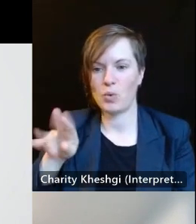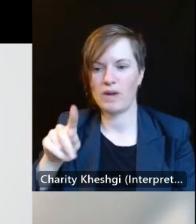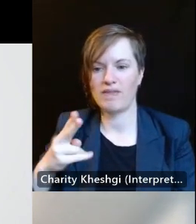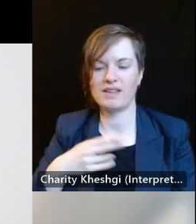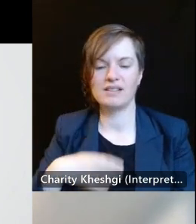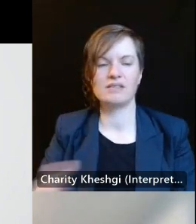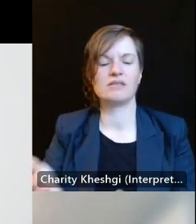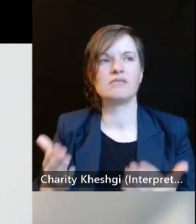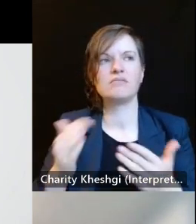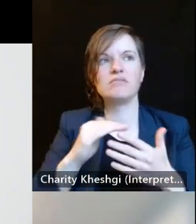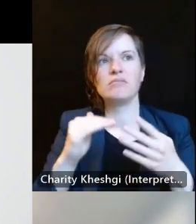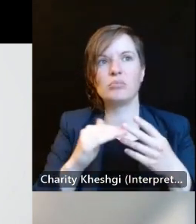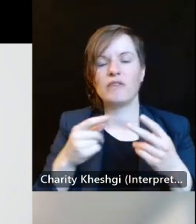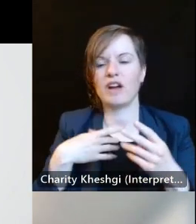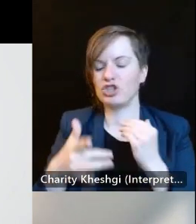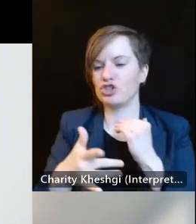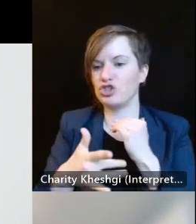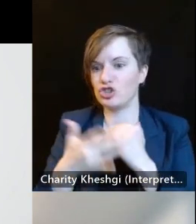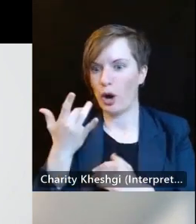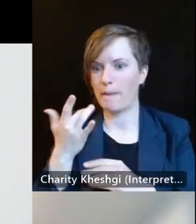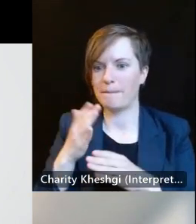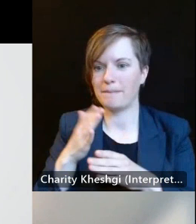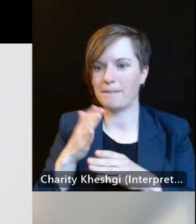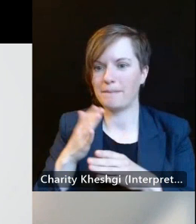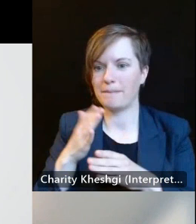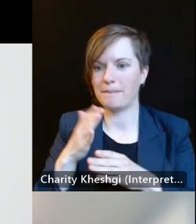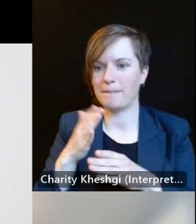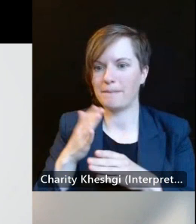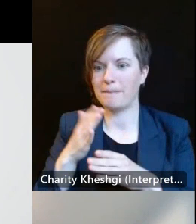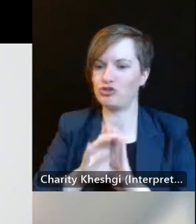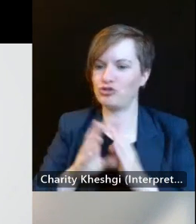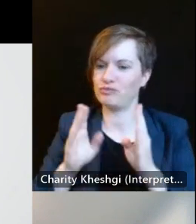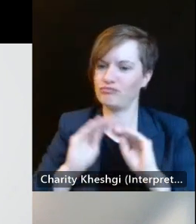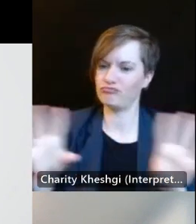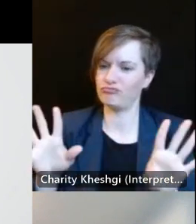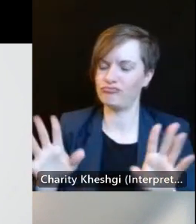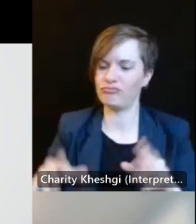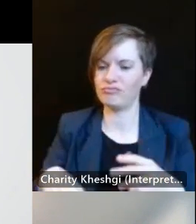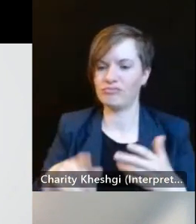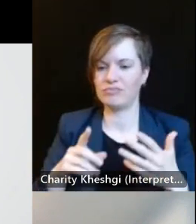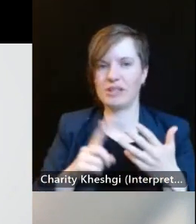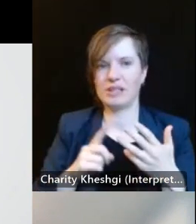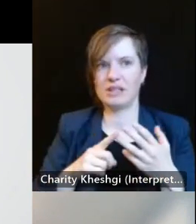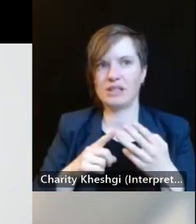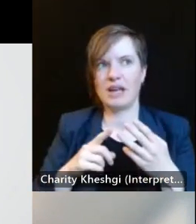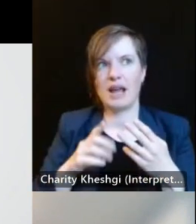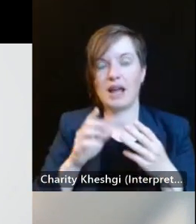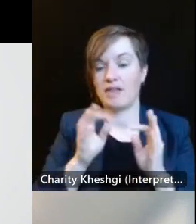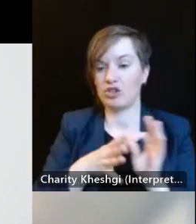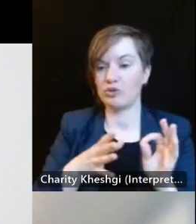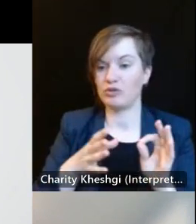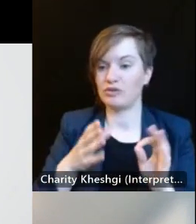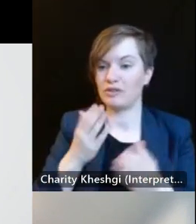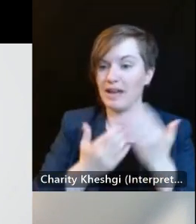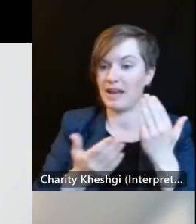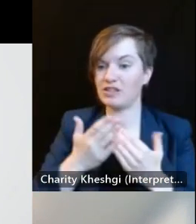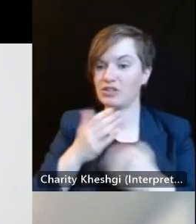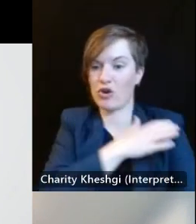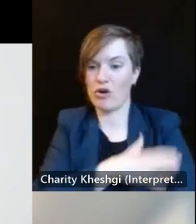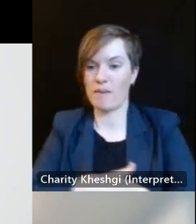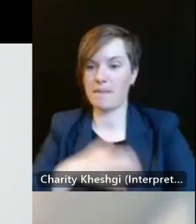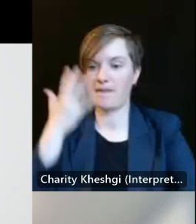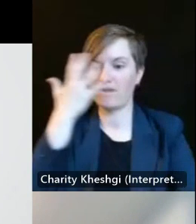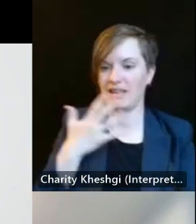encompass interpreters and the participants' face, arms, hands, and fingers. If it provides clear